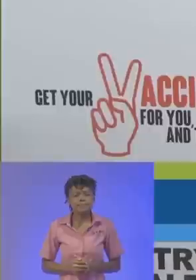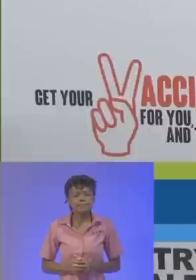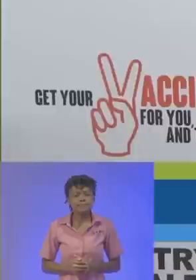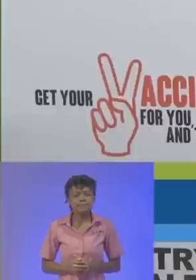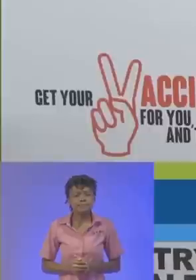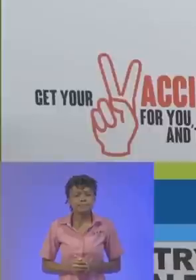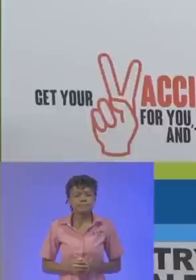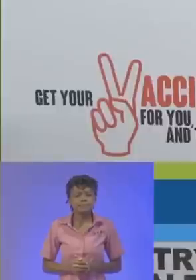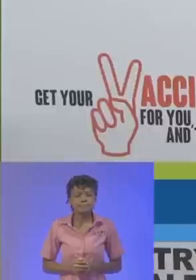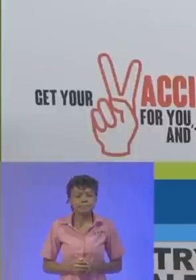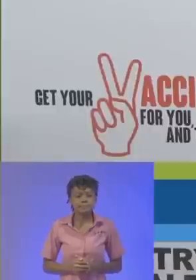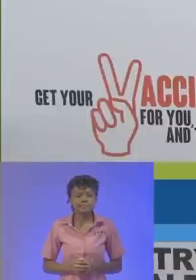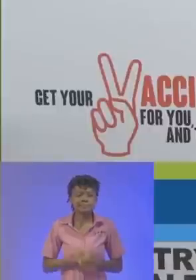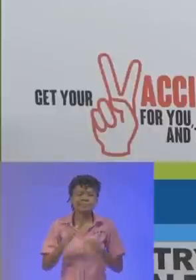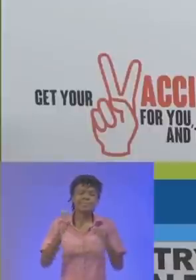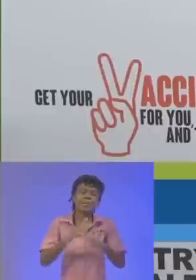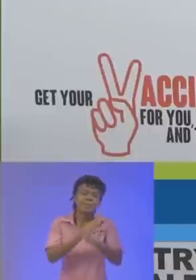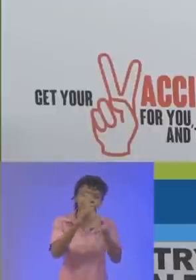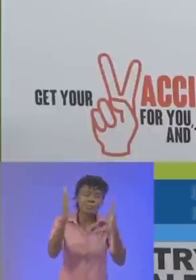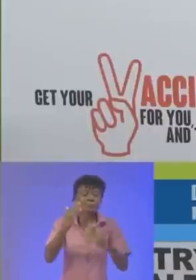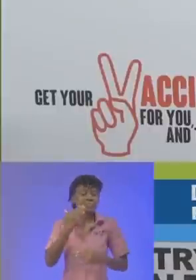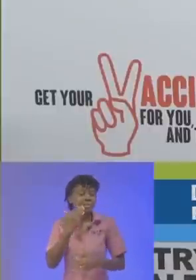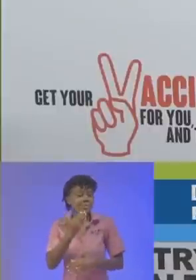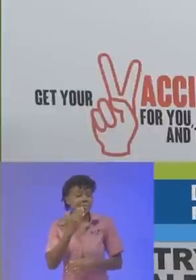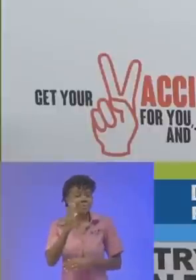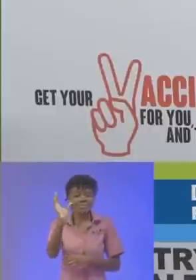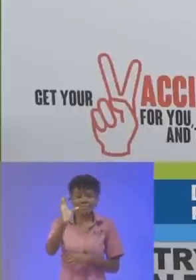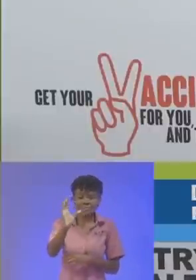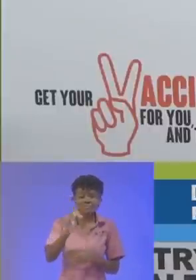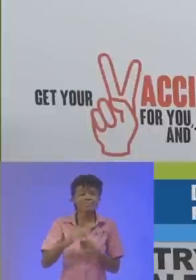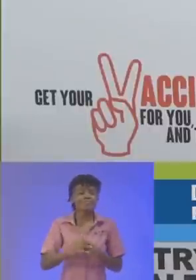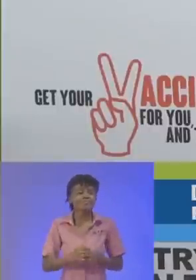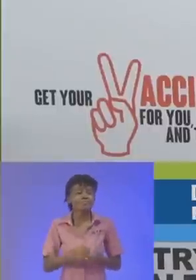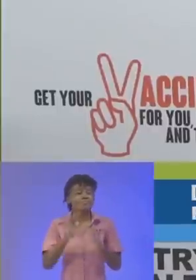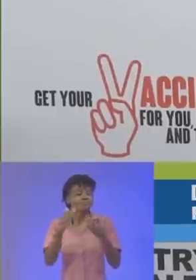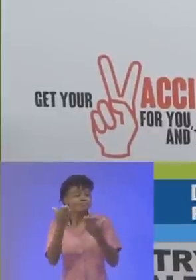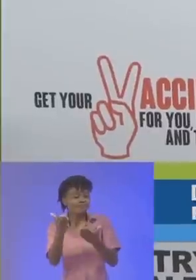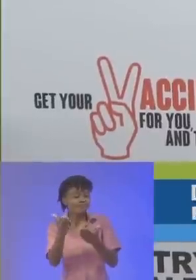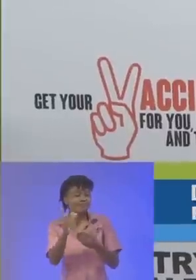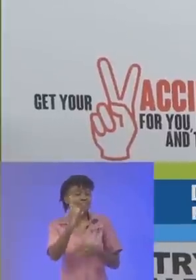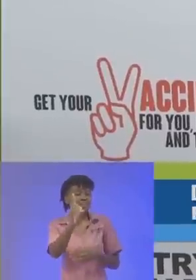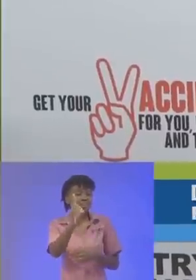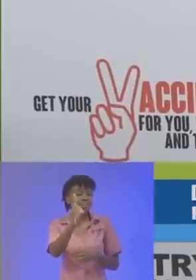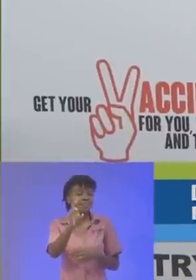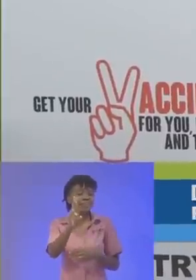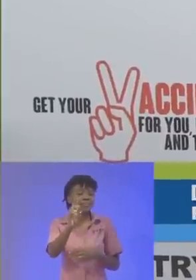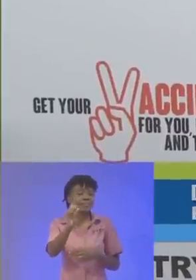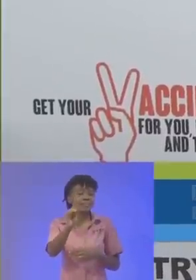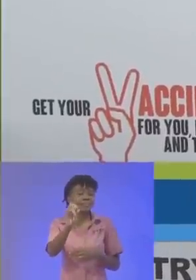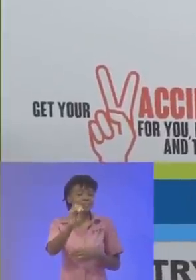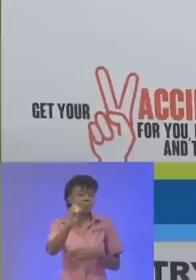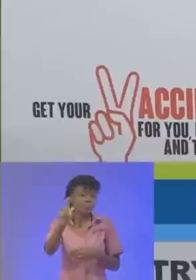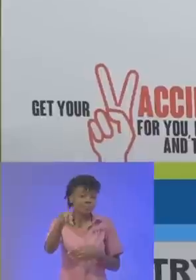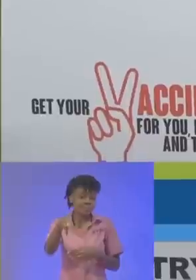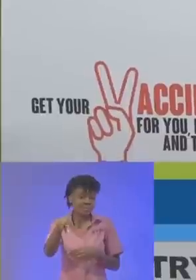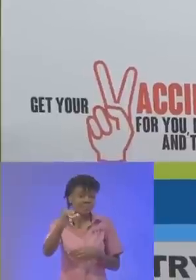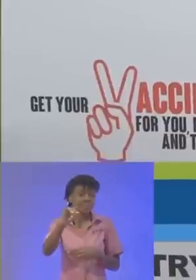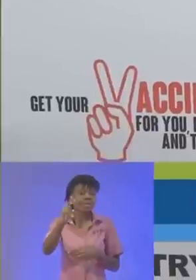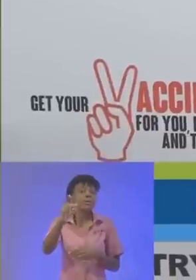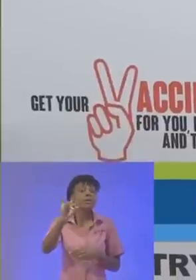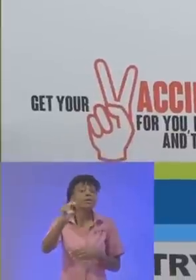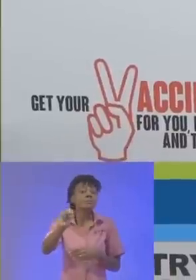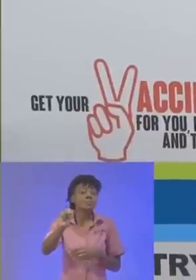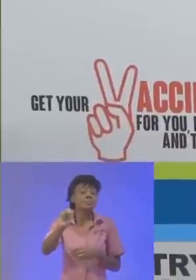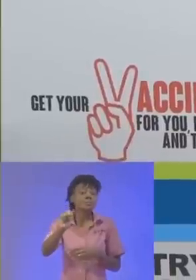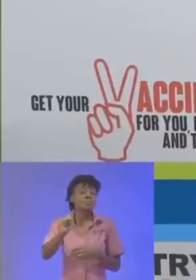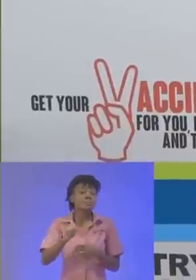Good morning. Thank you very much, Candice, to my colleague, Nurse Sukchand, from the Expanded Program on Immunization. Good